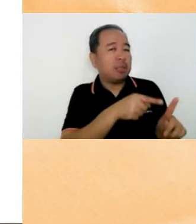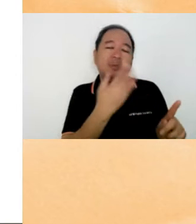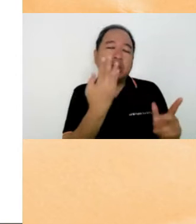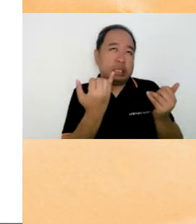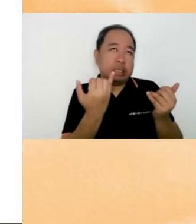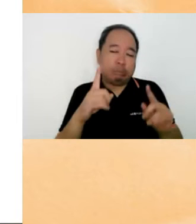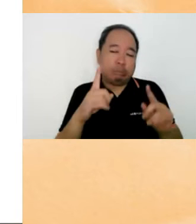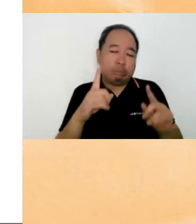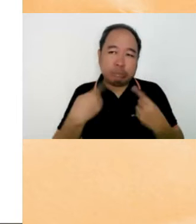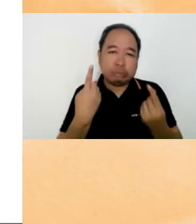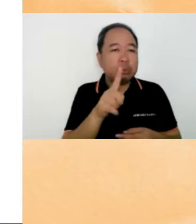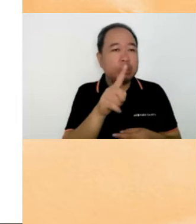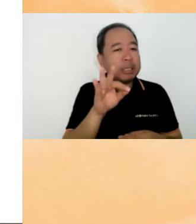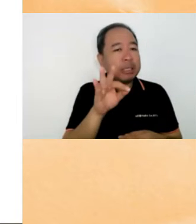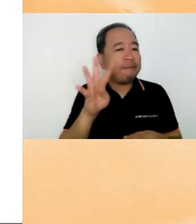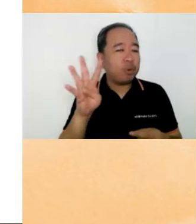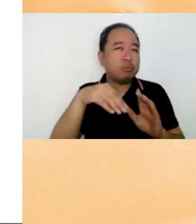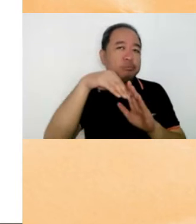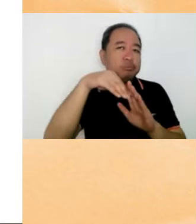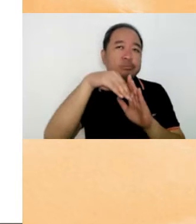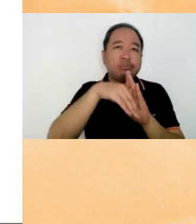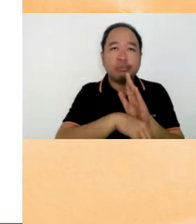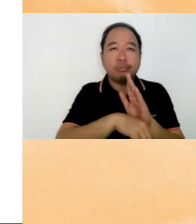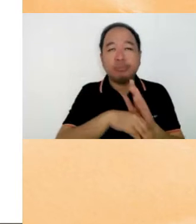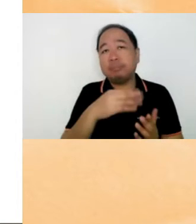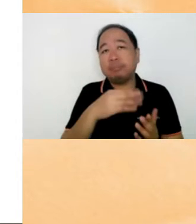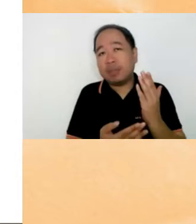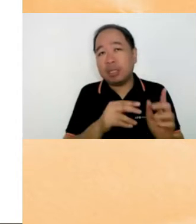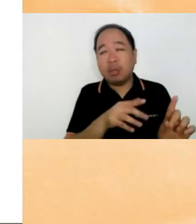the movement of parents to